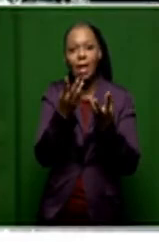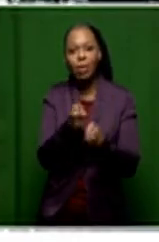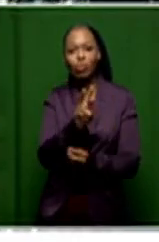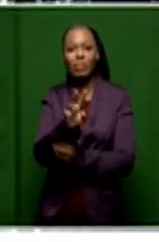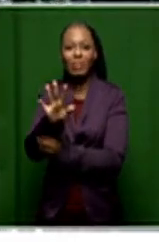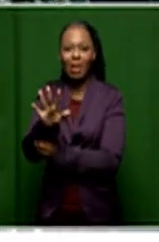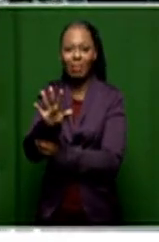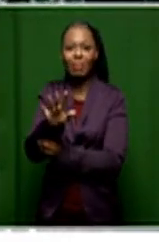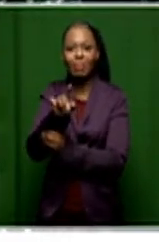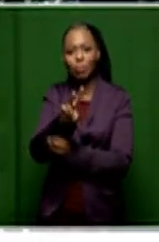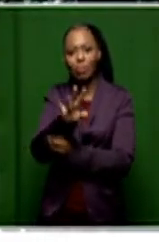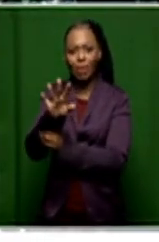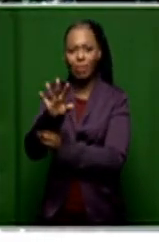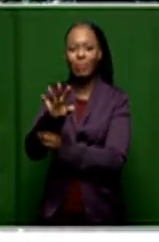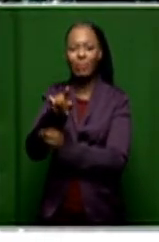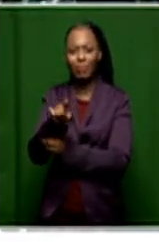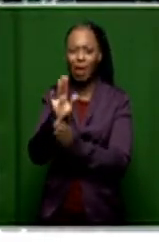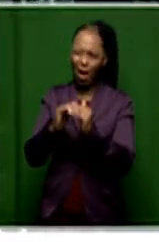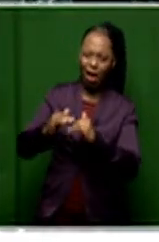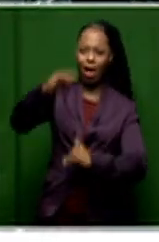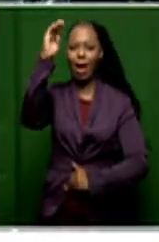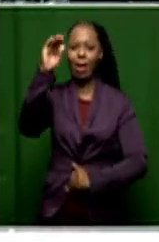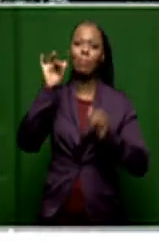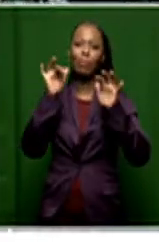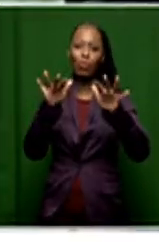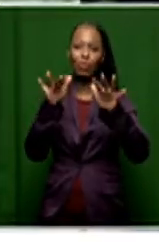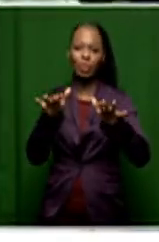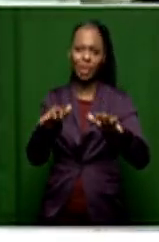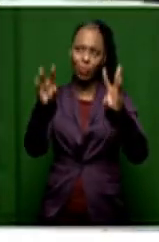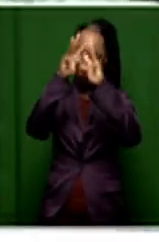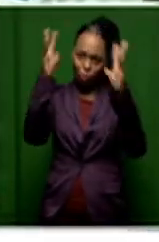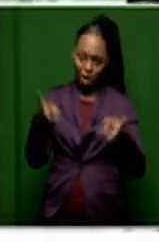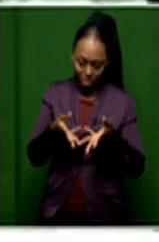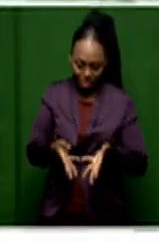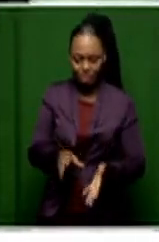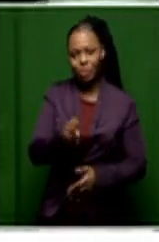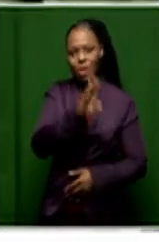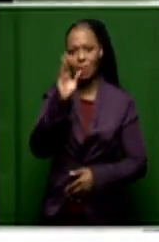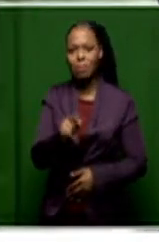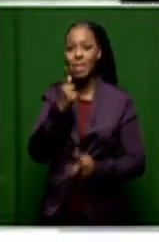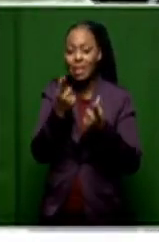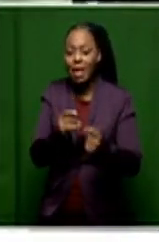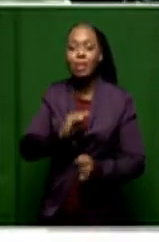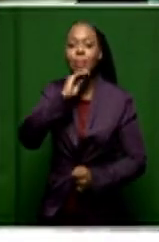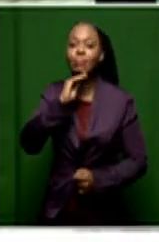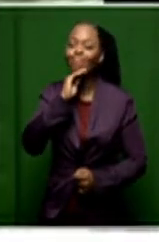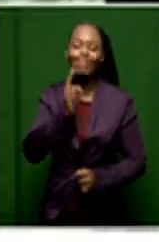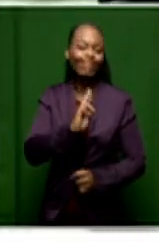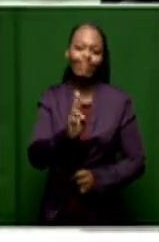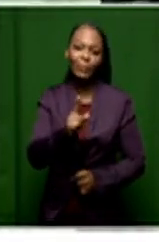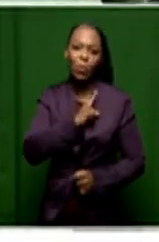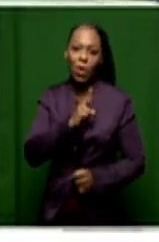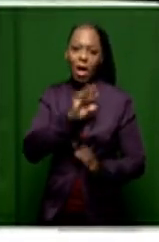25th highest population in the world. So we still have not done as well in quelling the spread of the